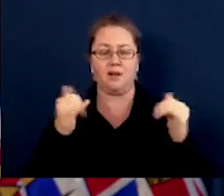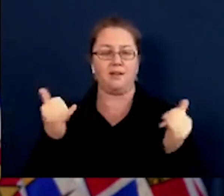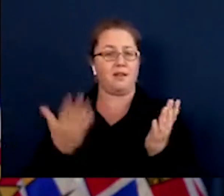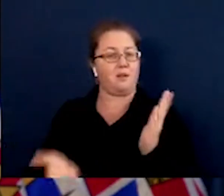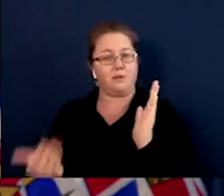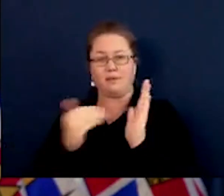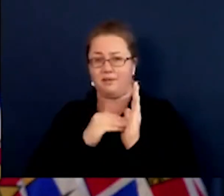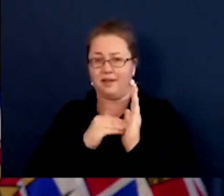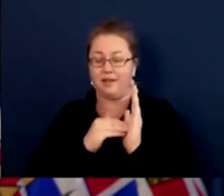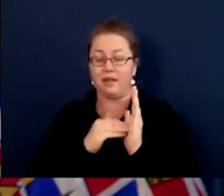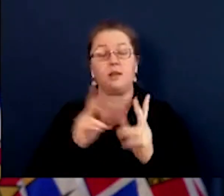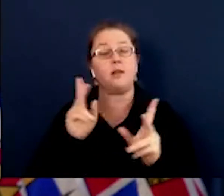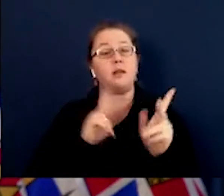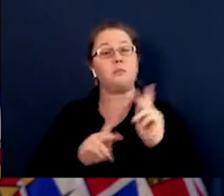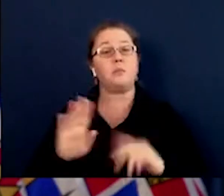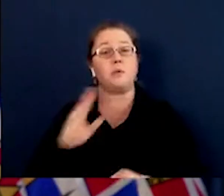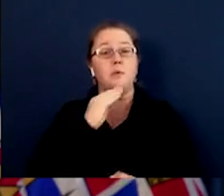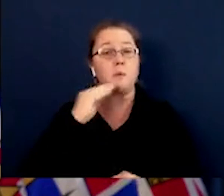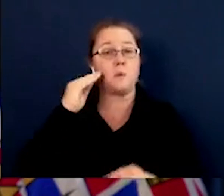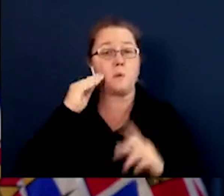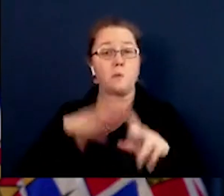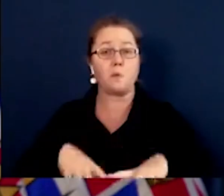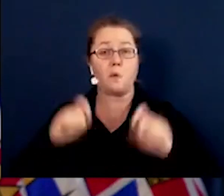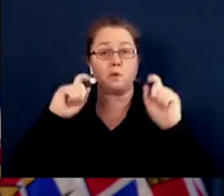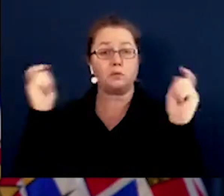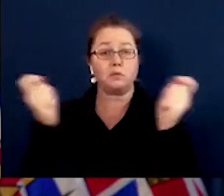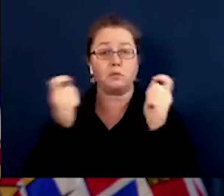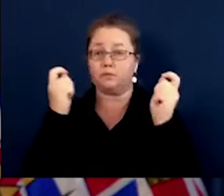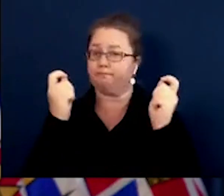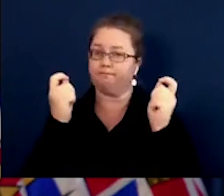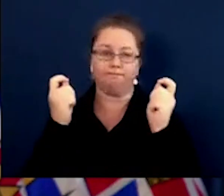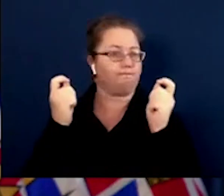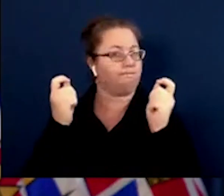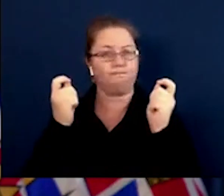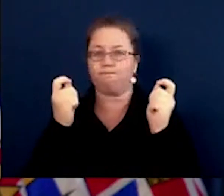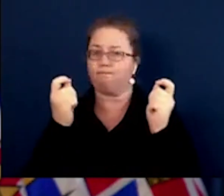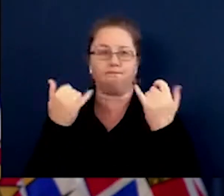at people's homes and elsewhere.